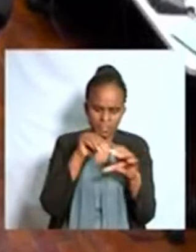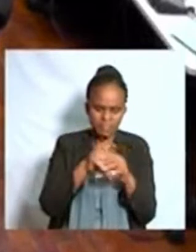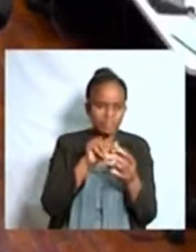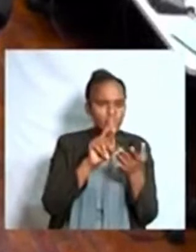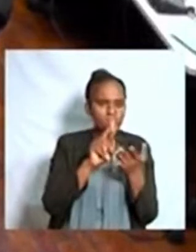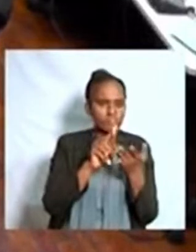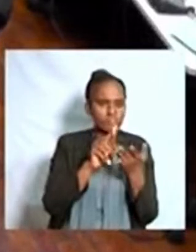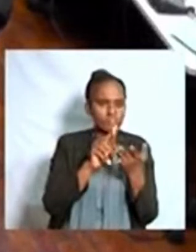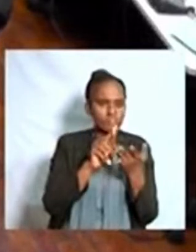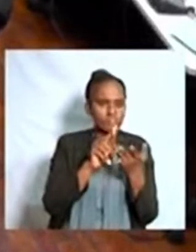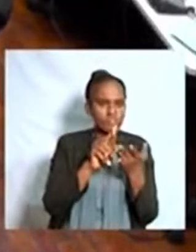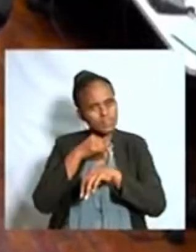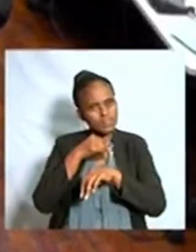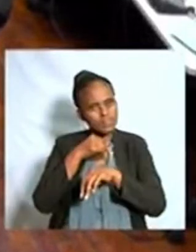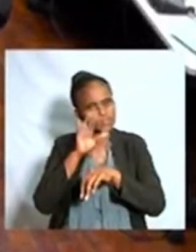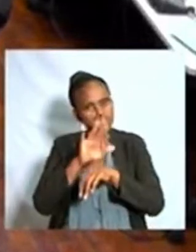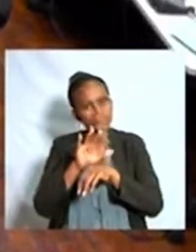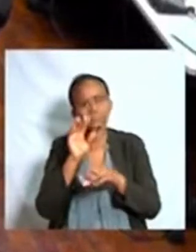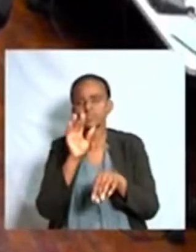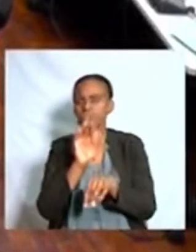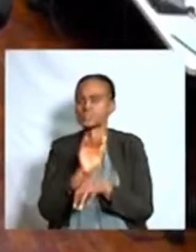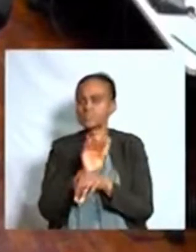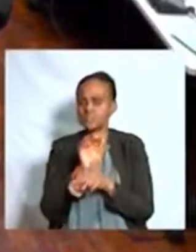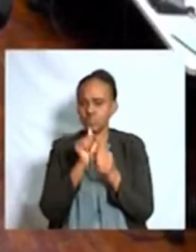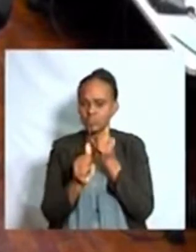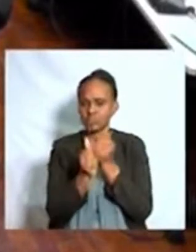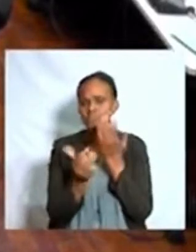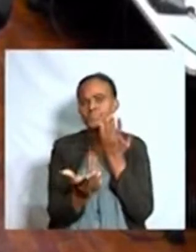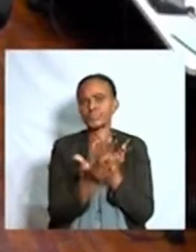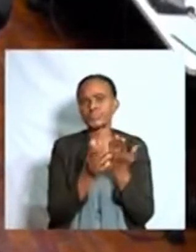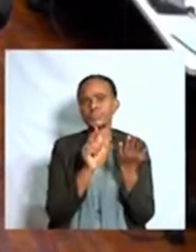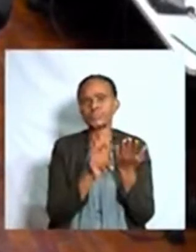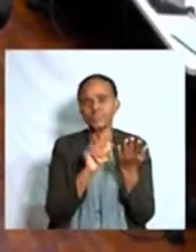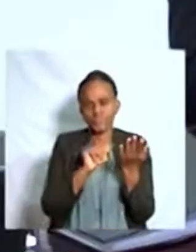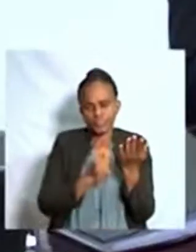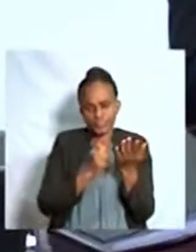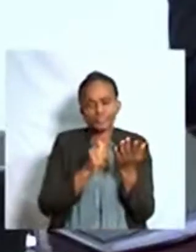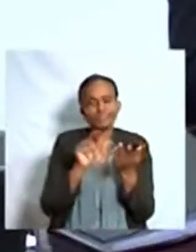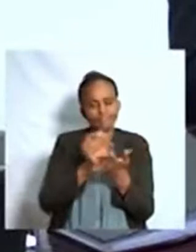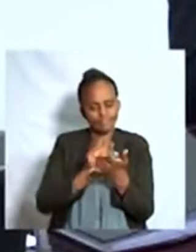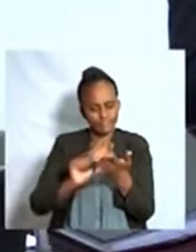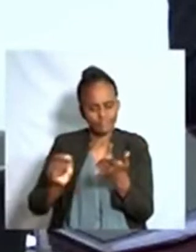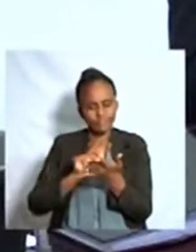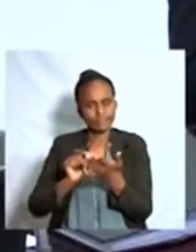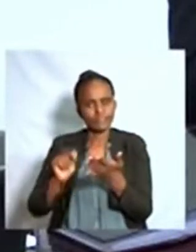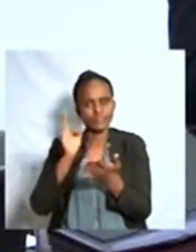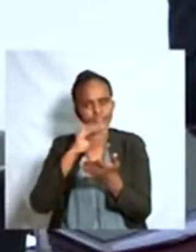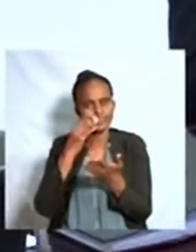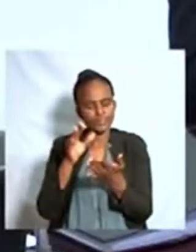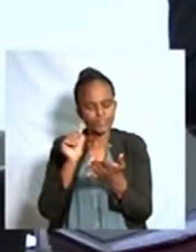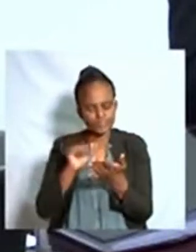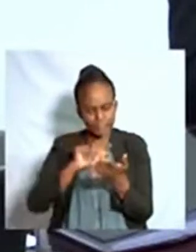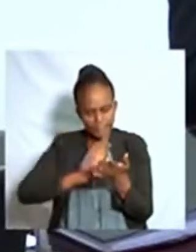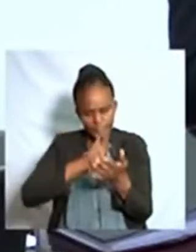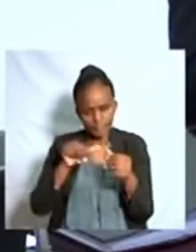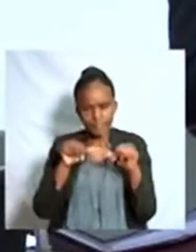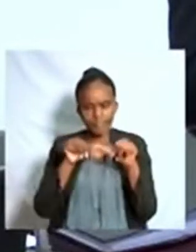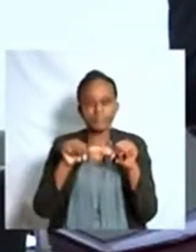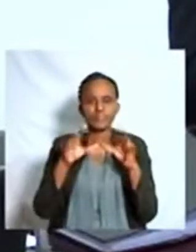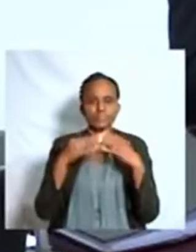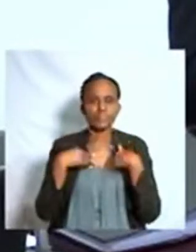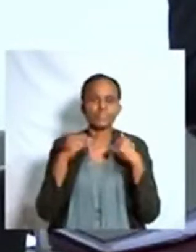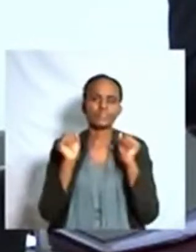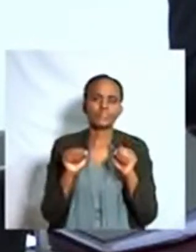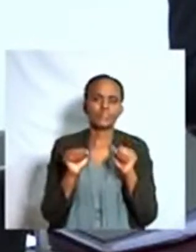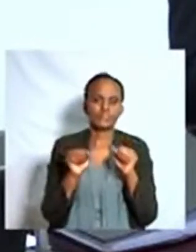was this comment that is attached to this. Without that, we still take it that